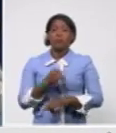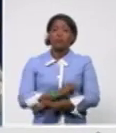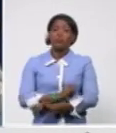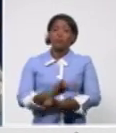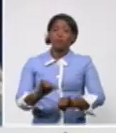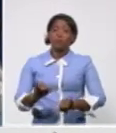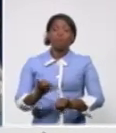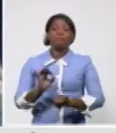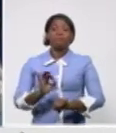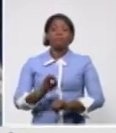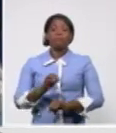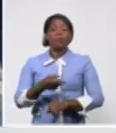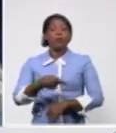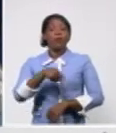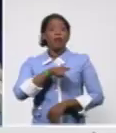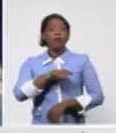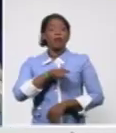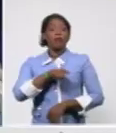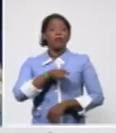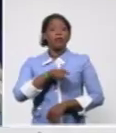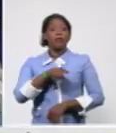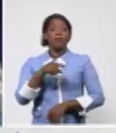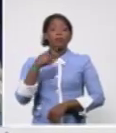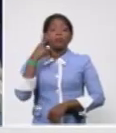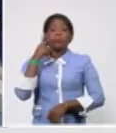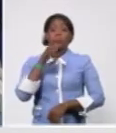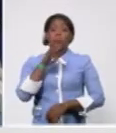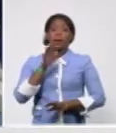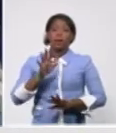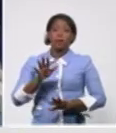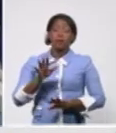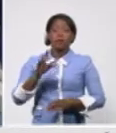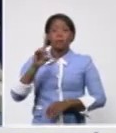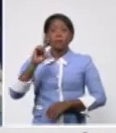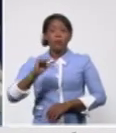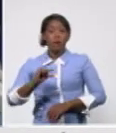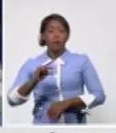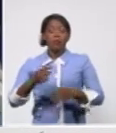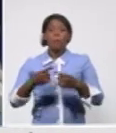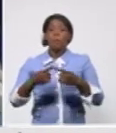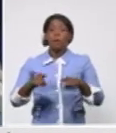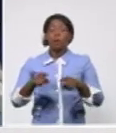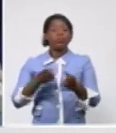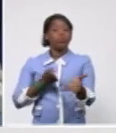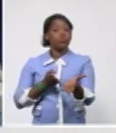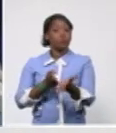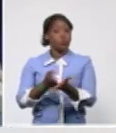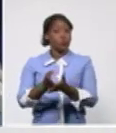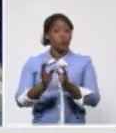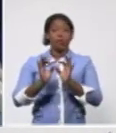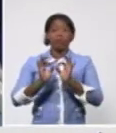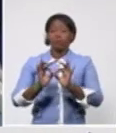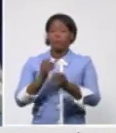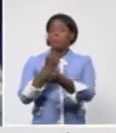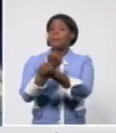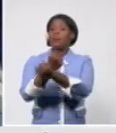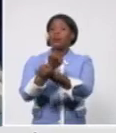where clusters of cases have been reported over the last 15 days.